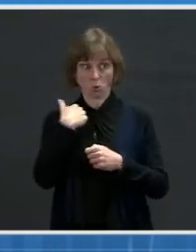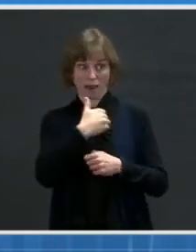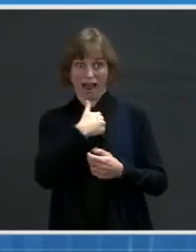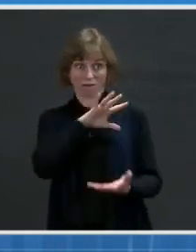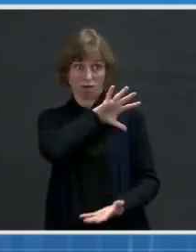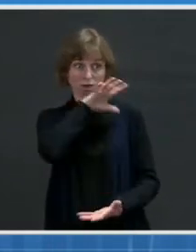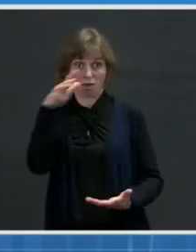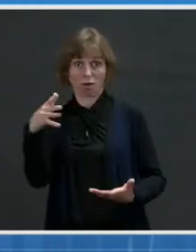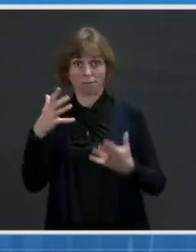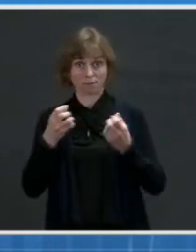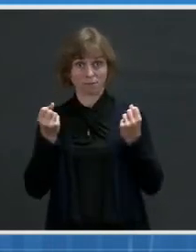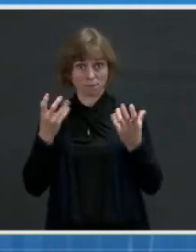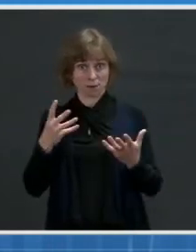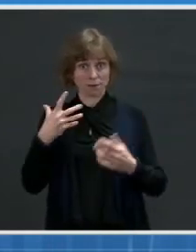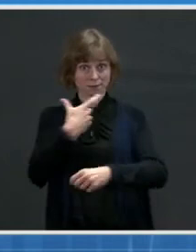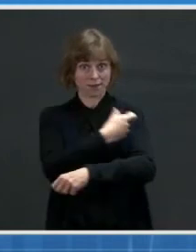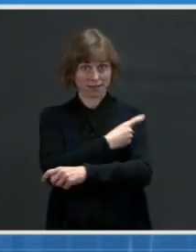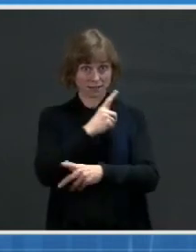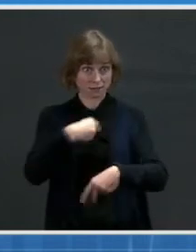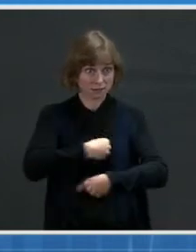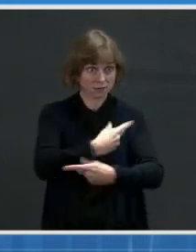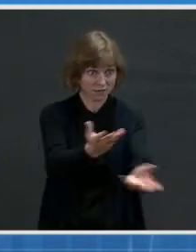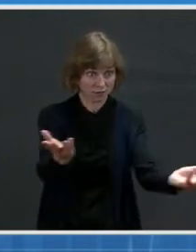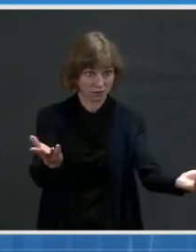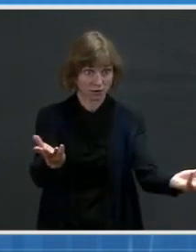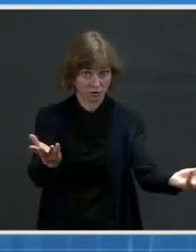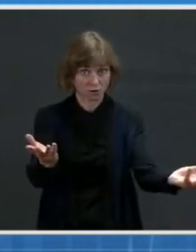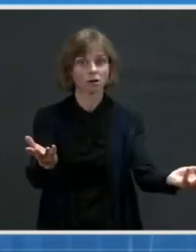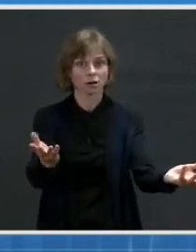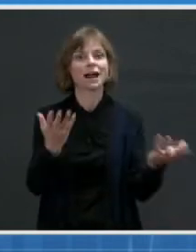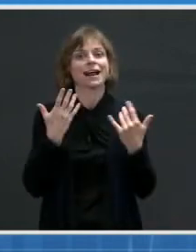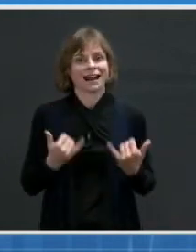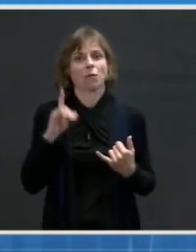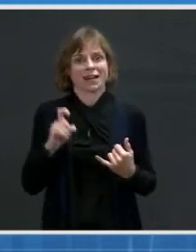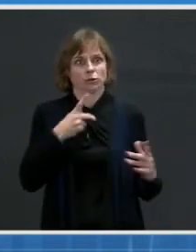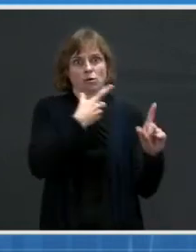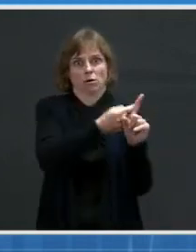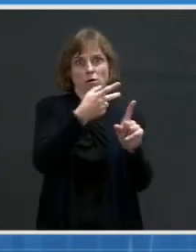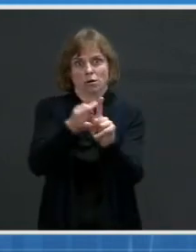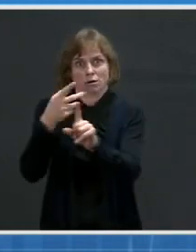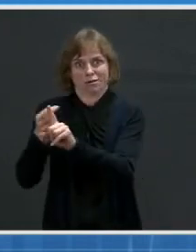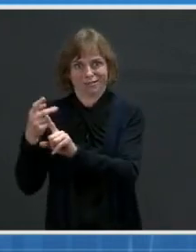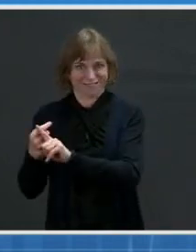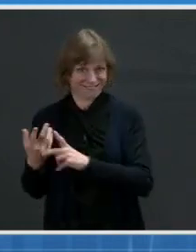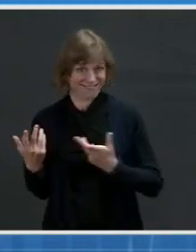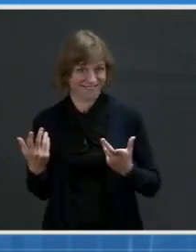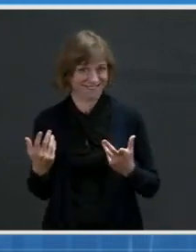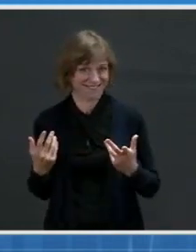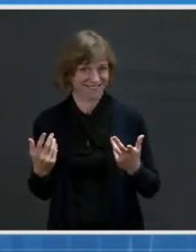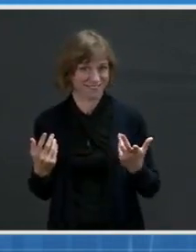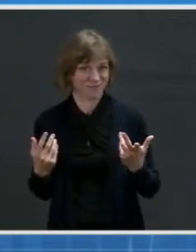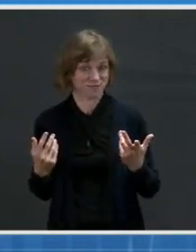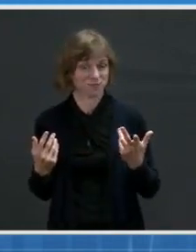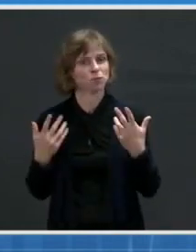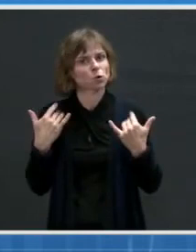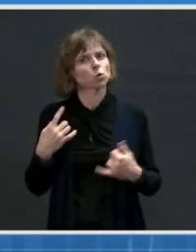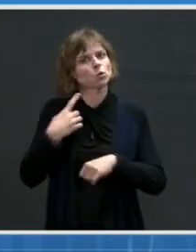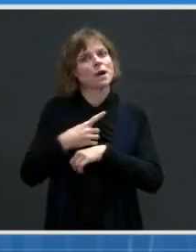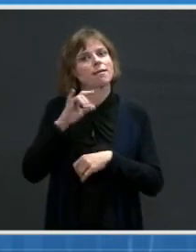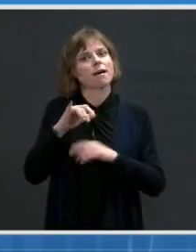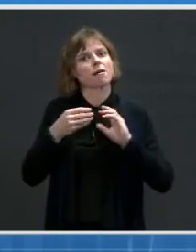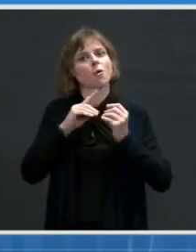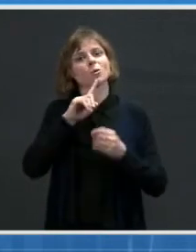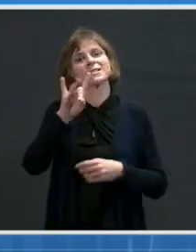vaccines that have been delivered that need to now be administered. Now today, that number is about